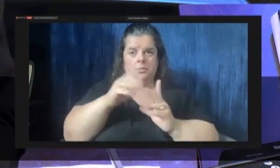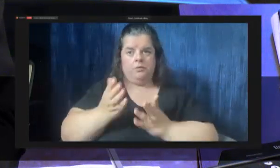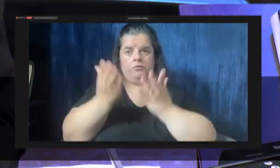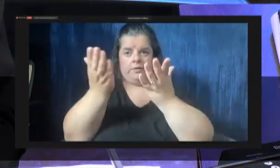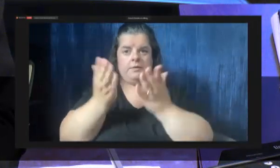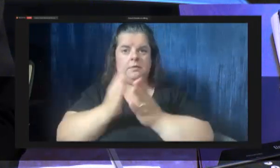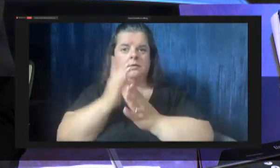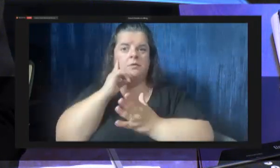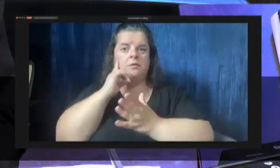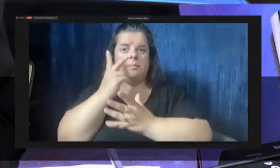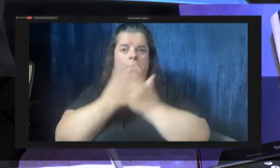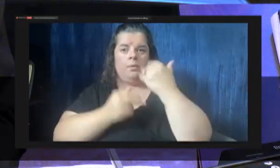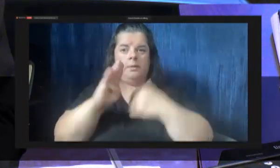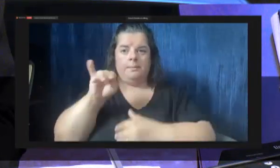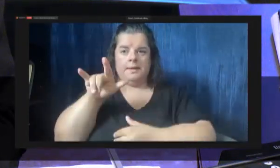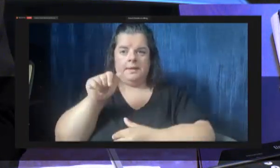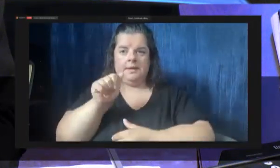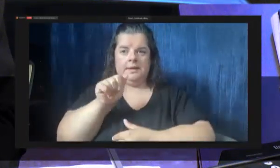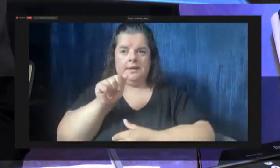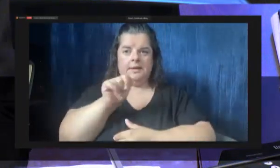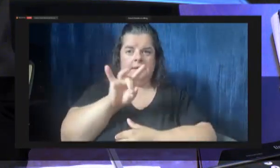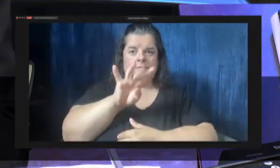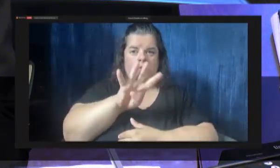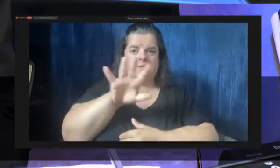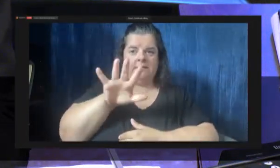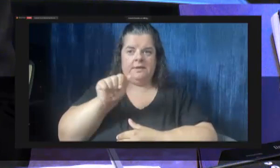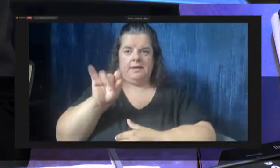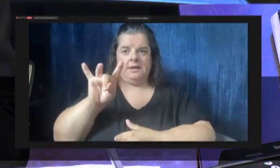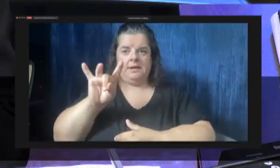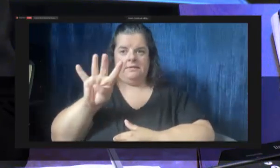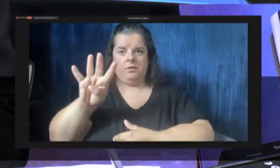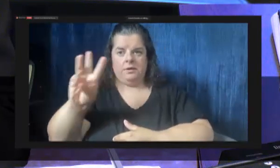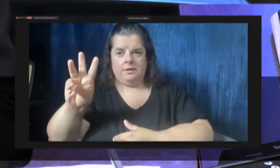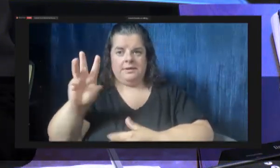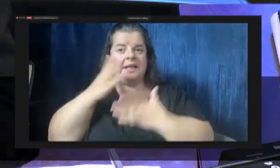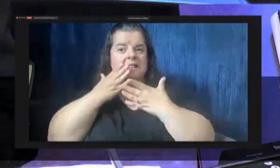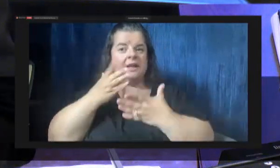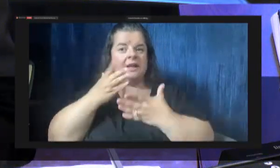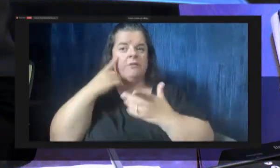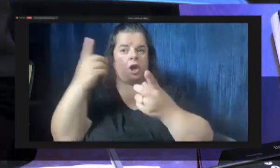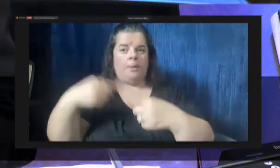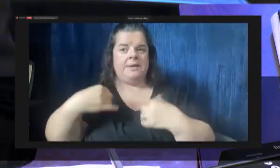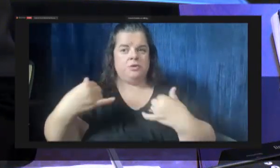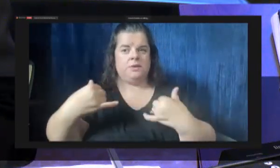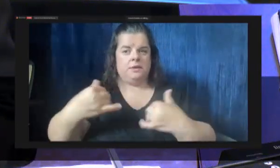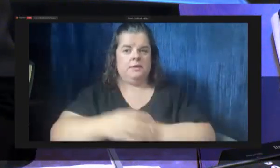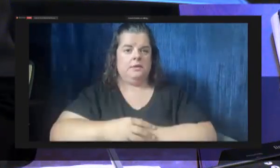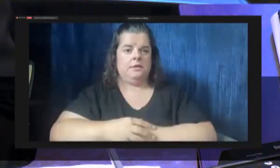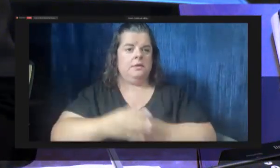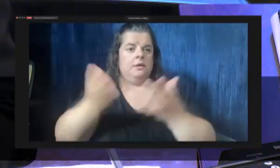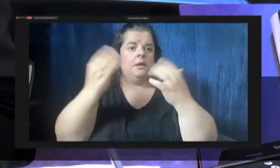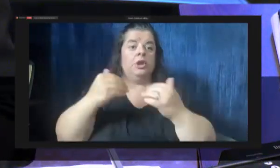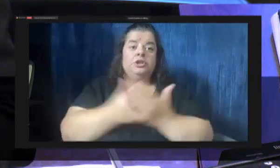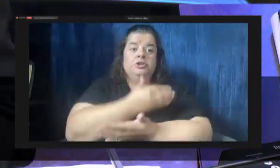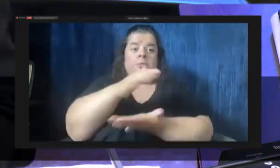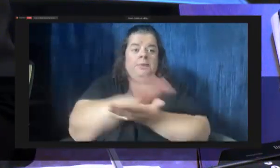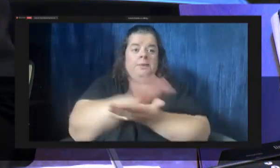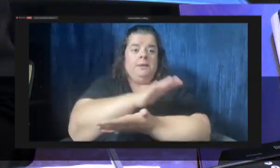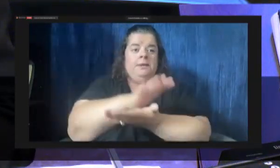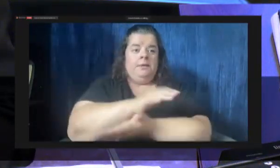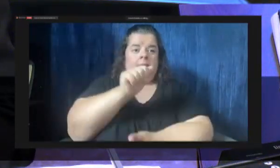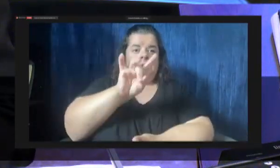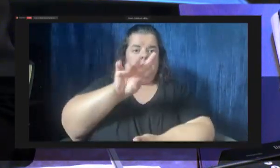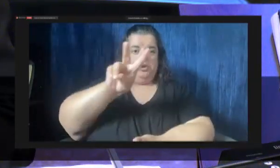bills 1845 and 1846. Thanks, everybody, for being here. That takes us to our new paper, Bill